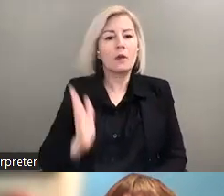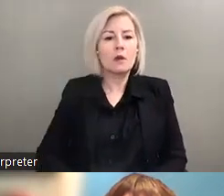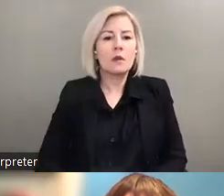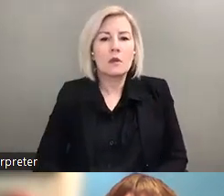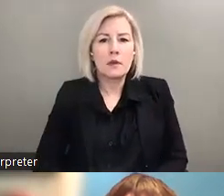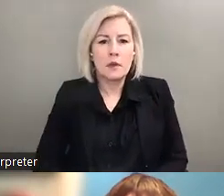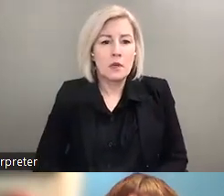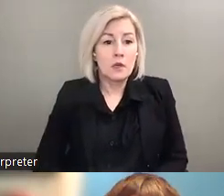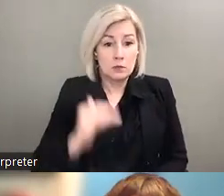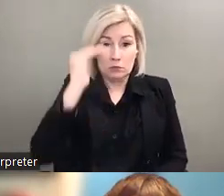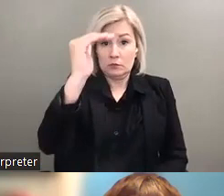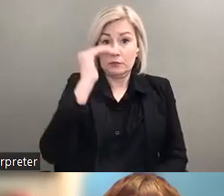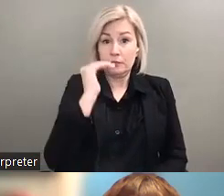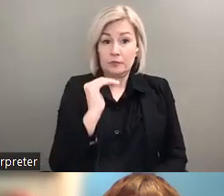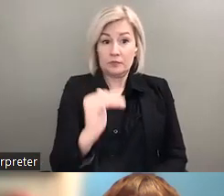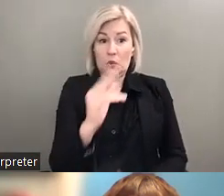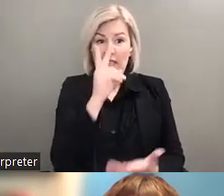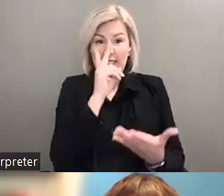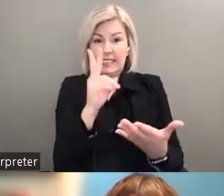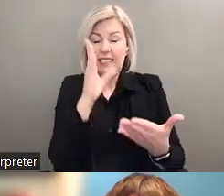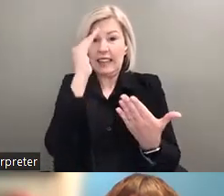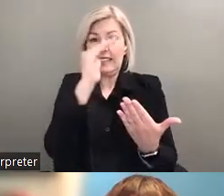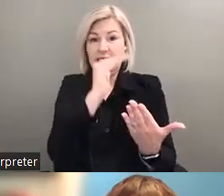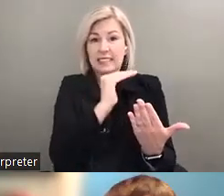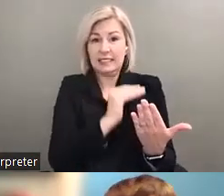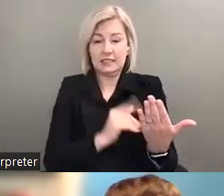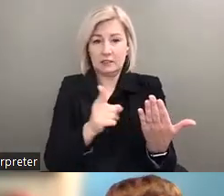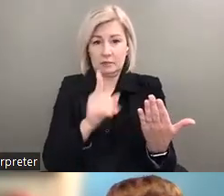and look at the final listing.